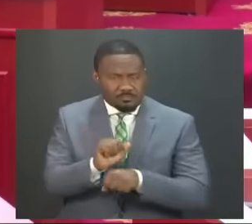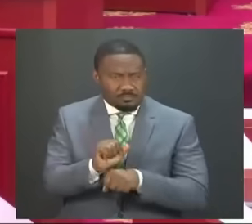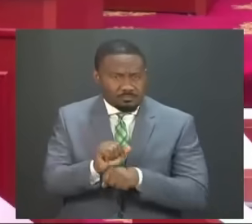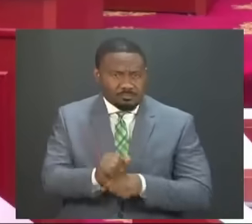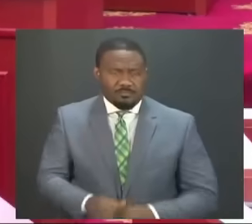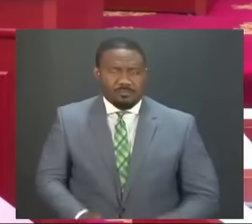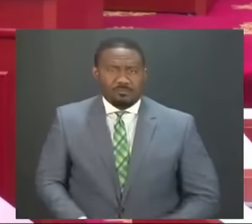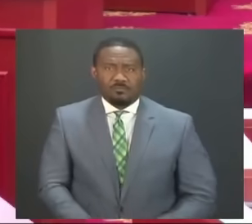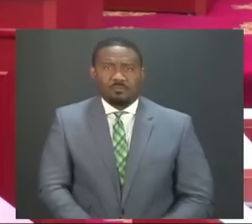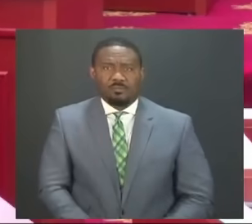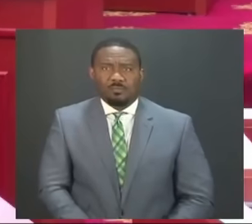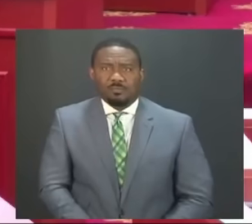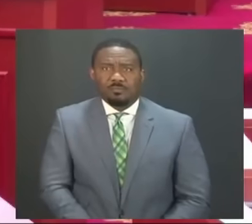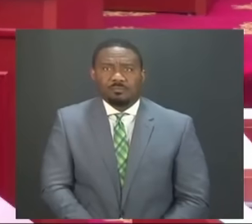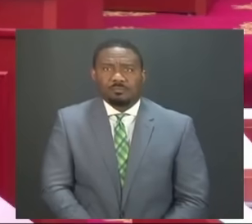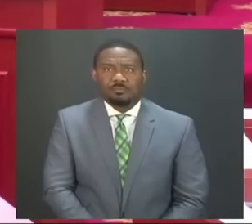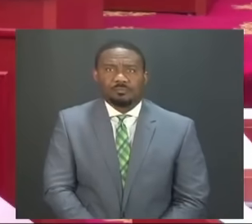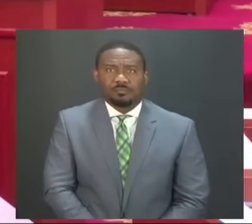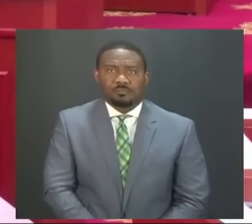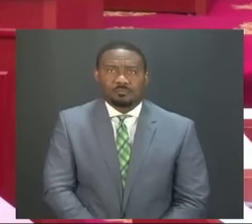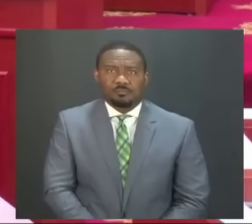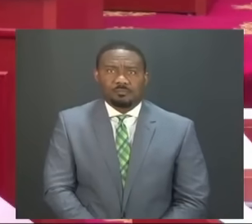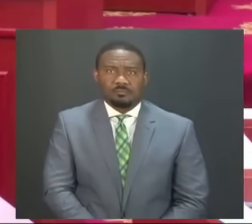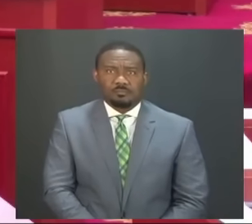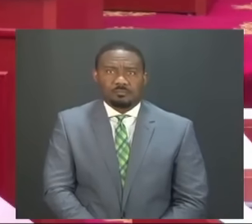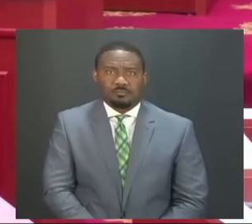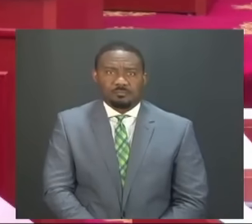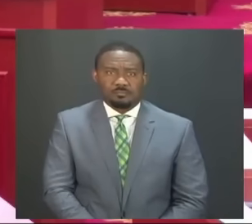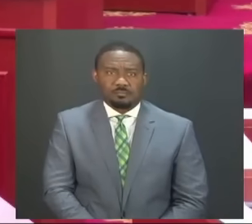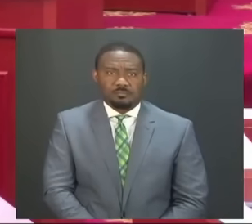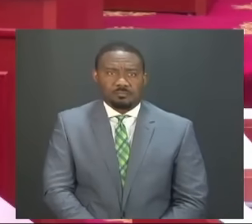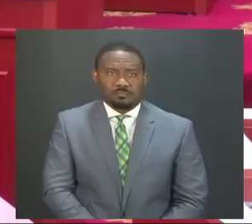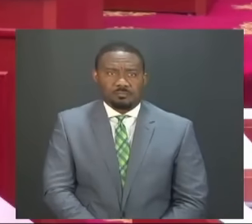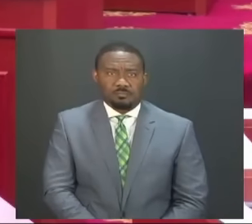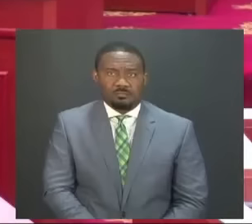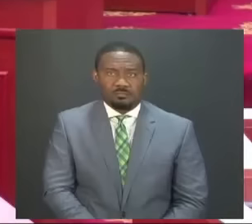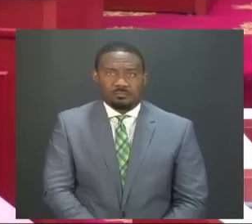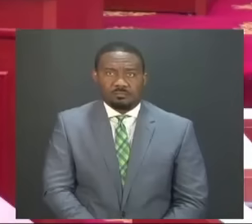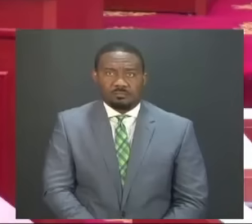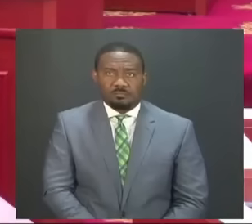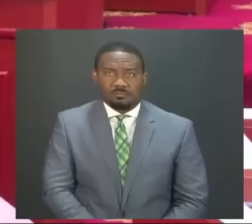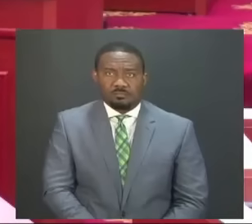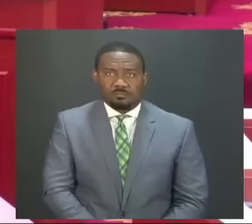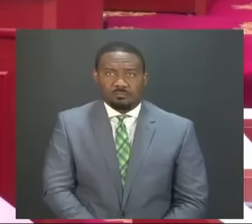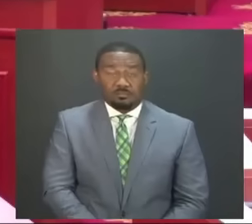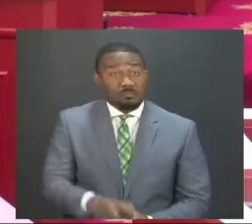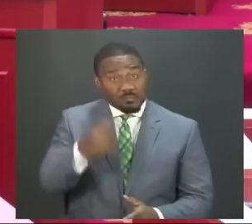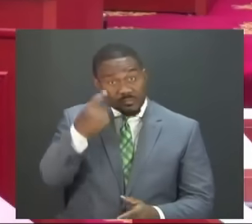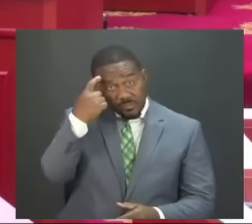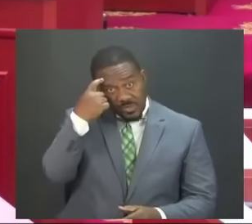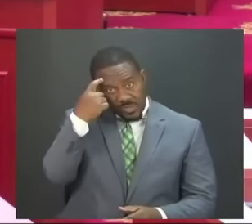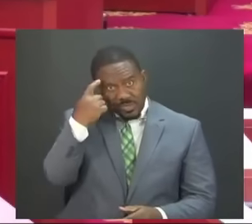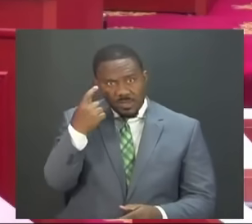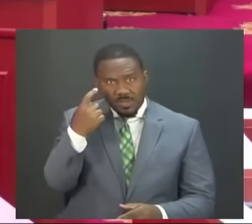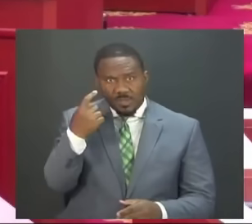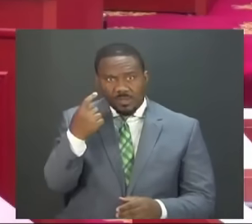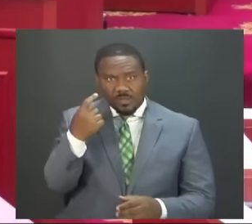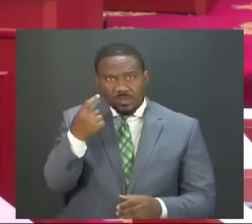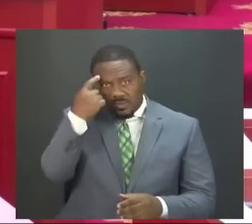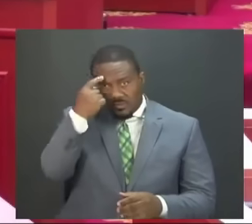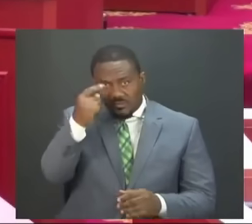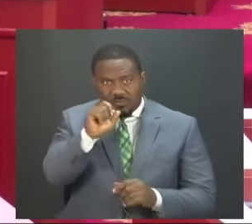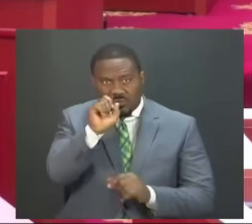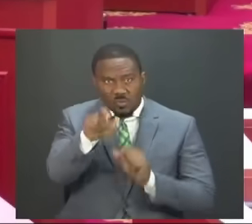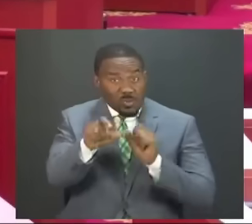the issue of questions is a matter that all of us must work on in